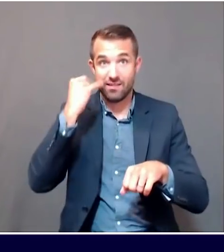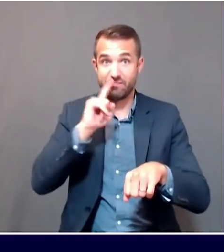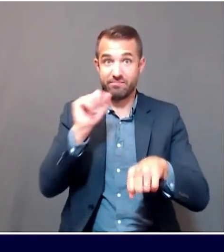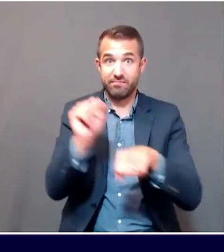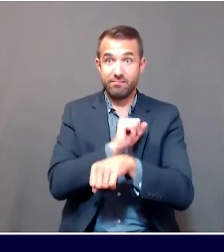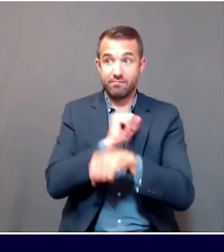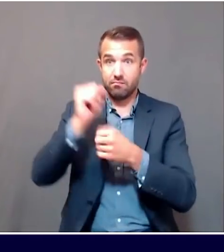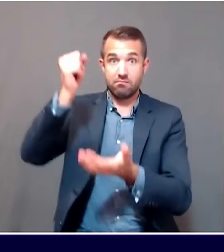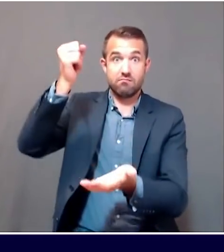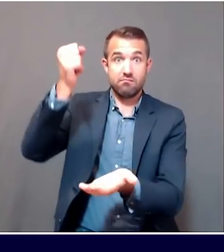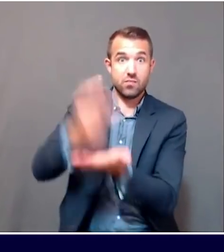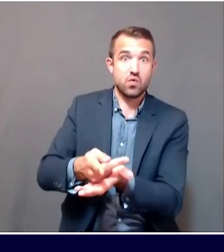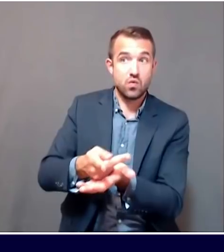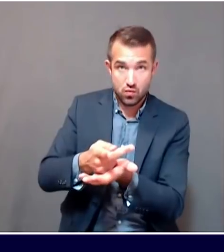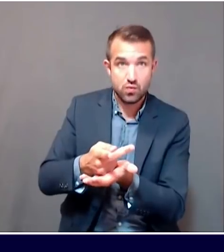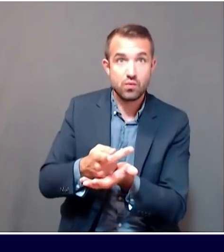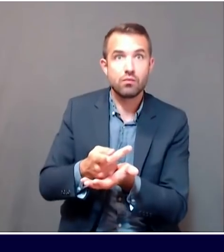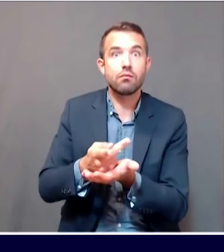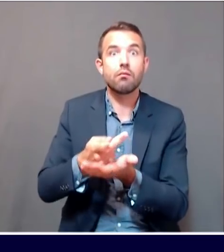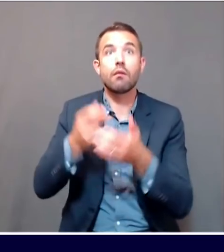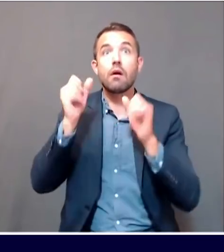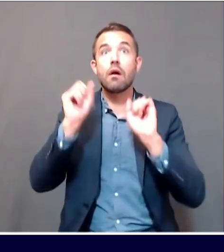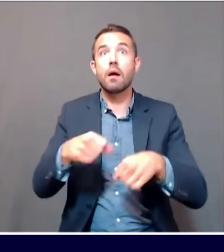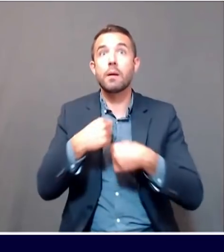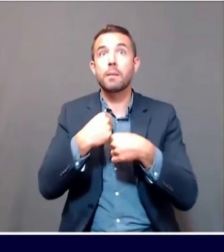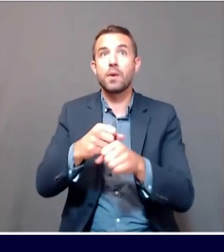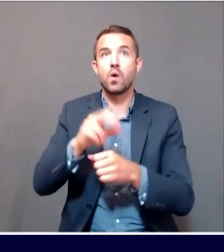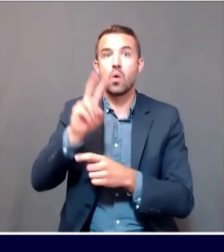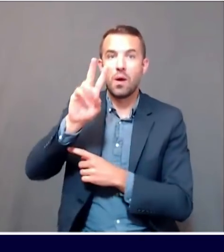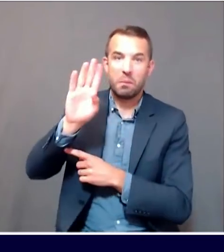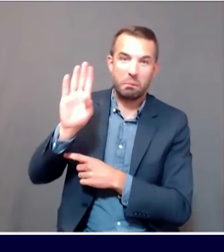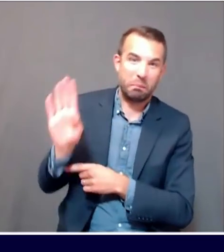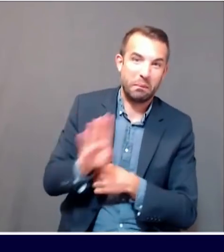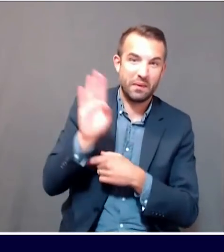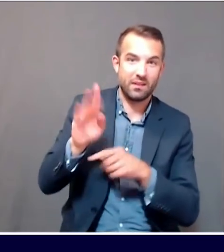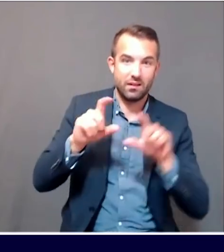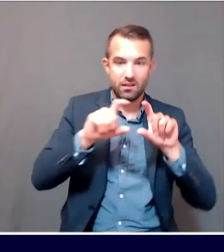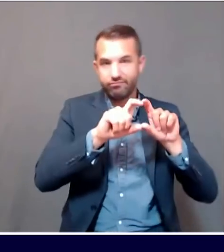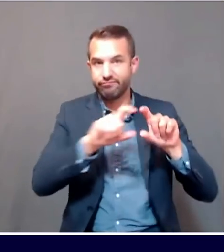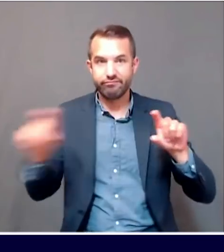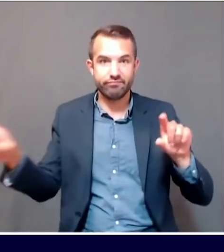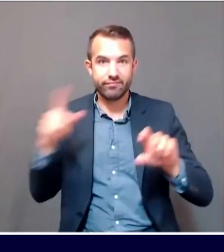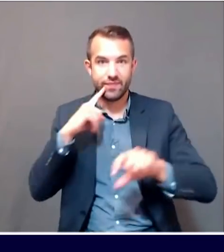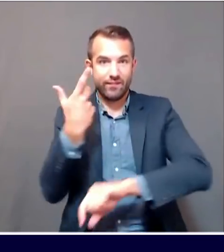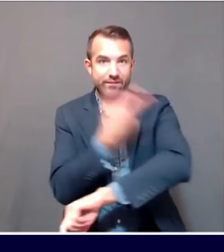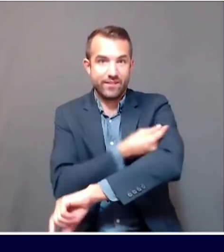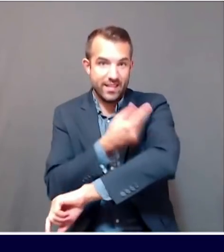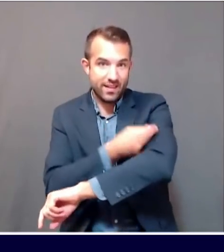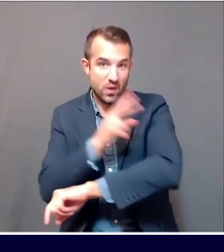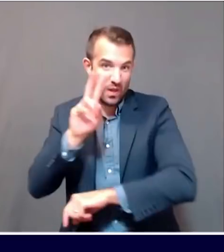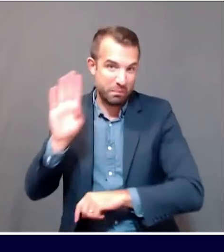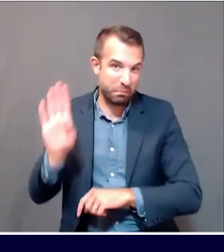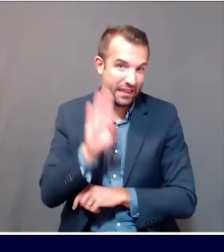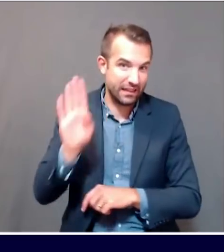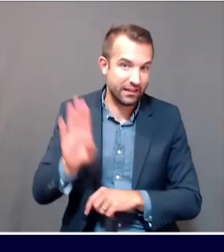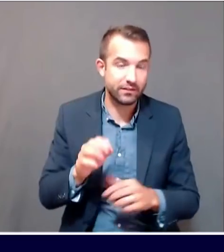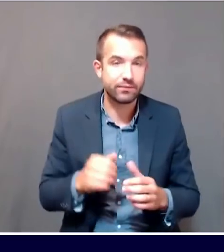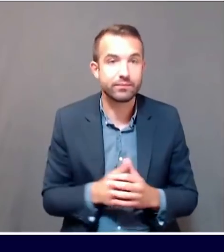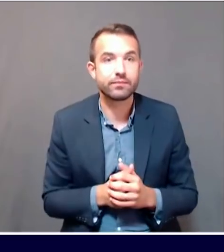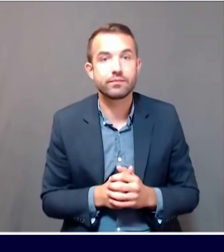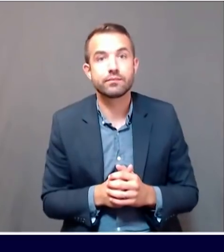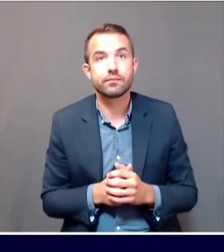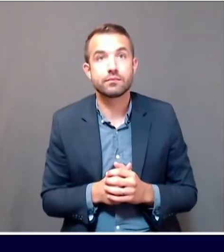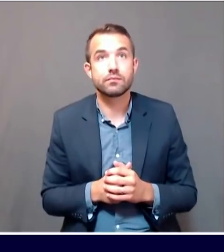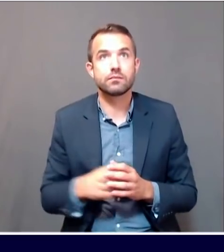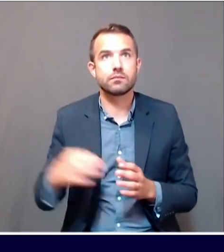at approximately 2 billion doses. I'd like to take a moment to talk about what Maine CDC is doing